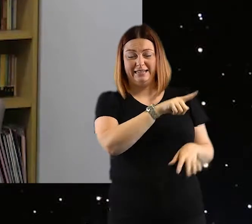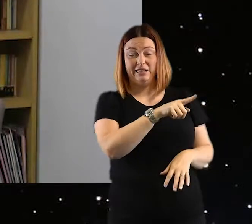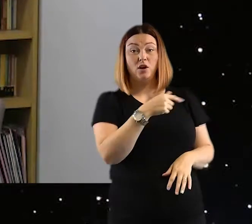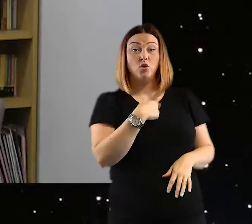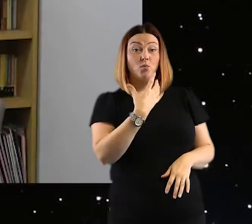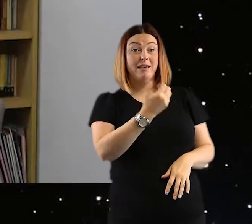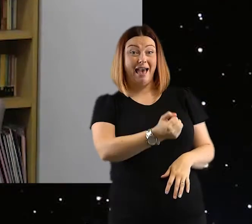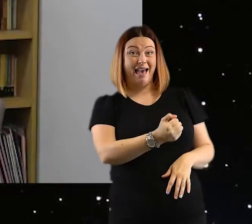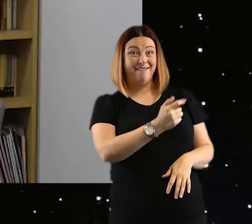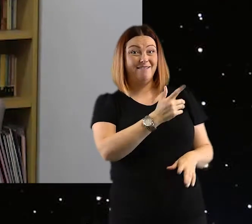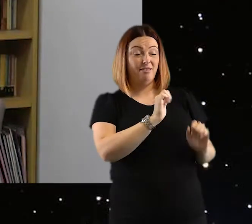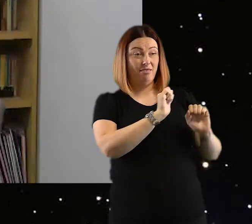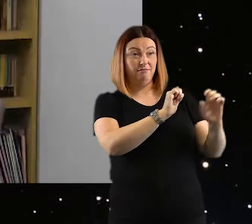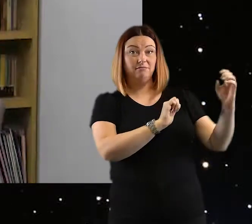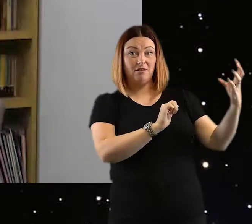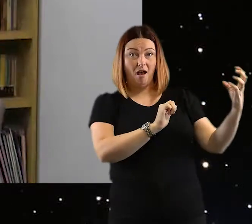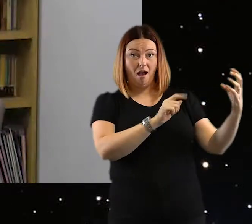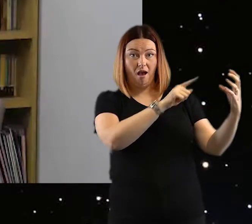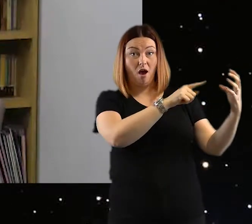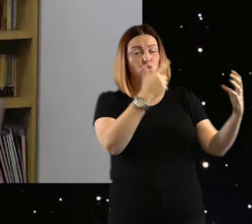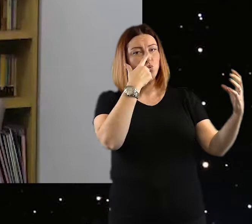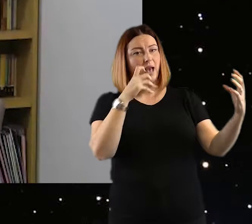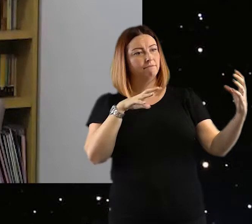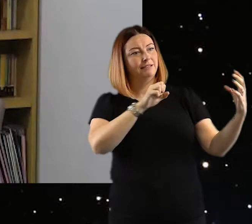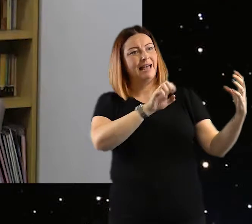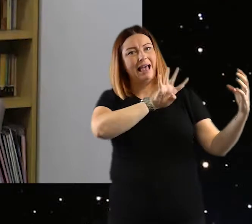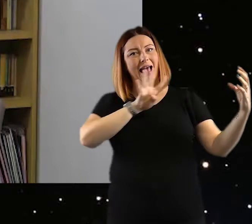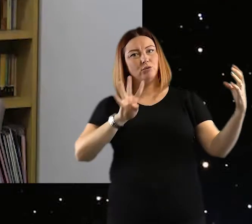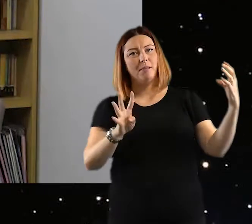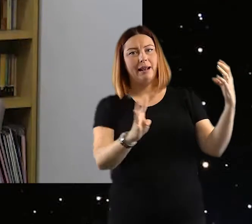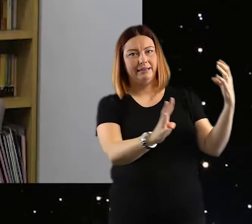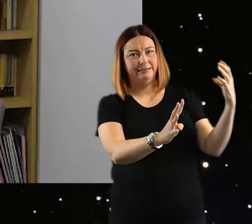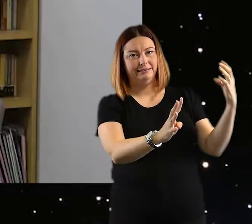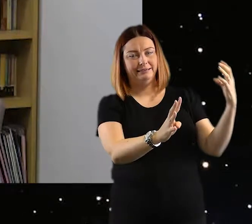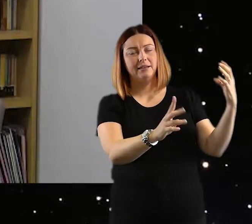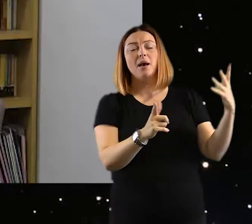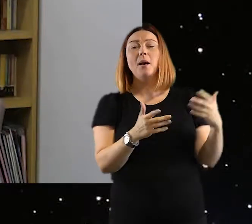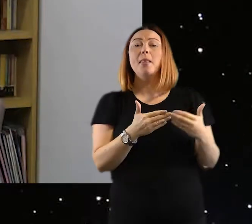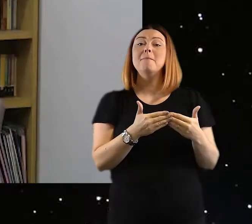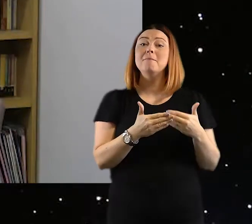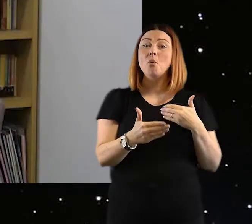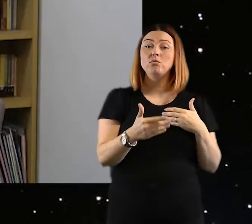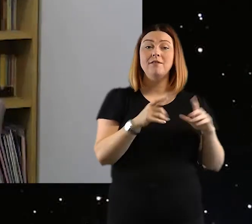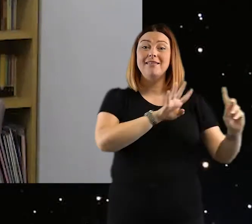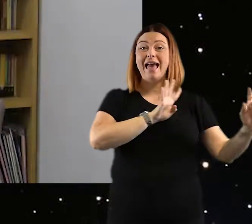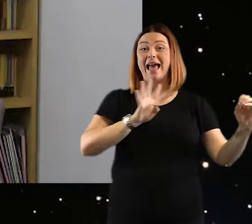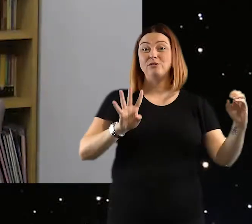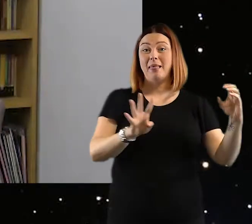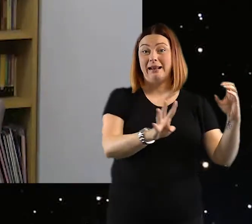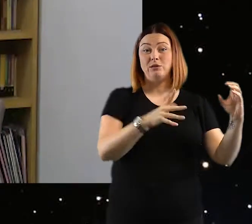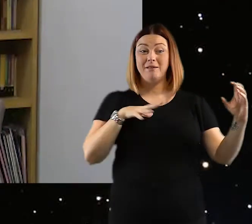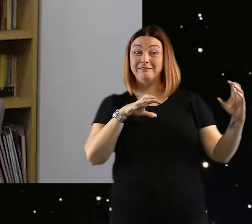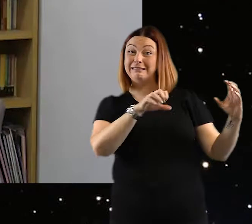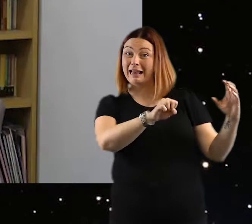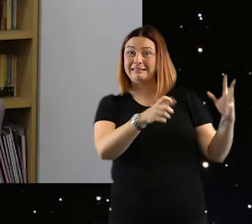of ways of detecting exoplanets. Mm-hmm. But in general, the vast majority we've detected indirectly. We detect via